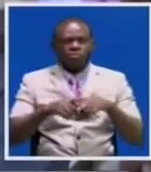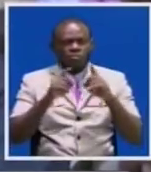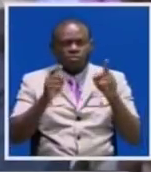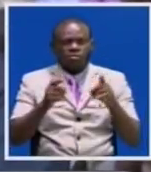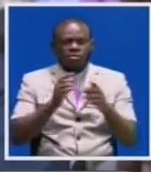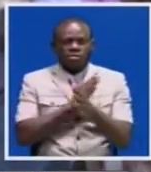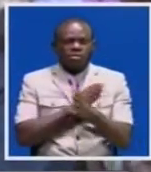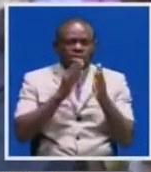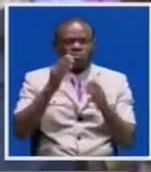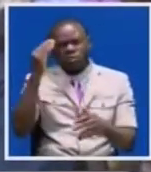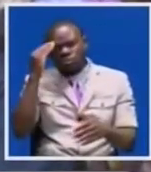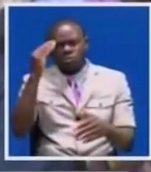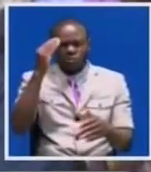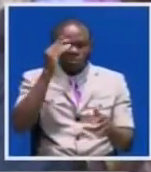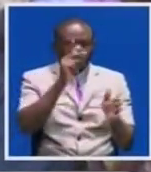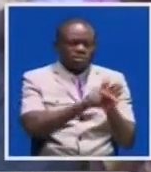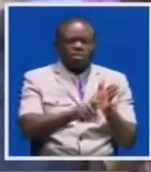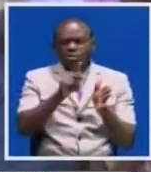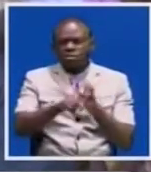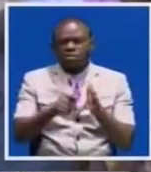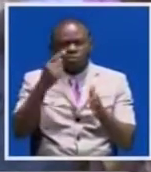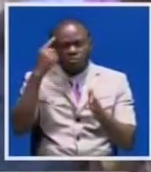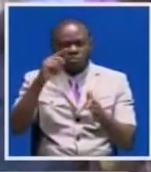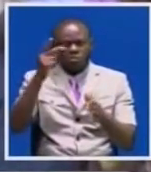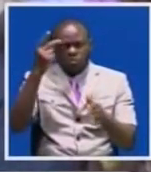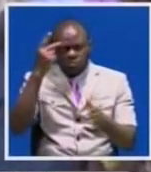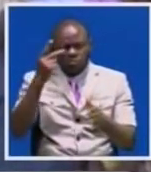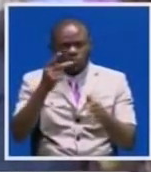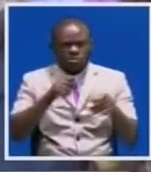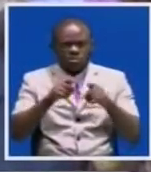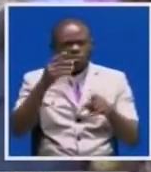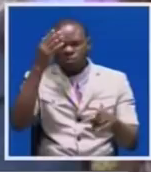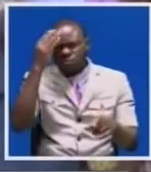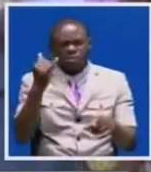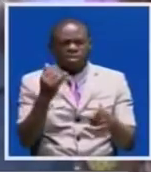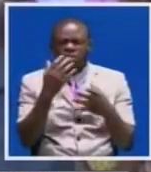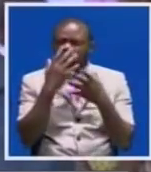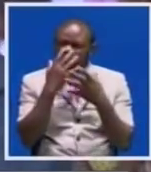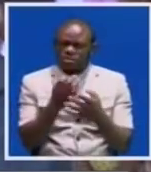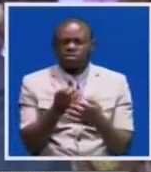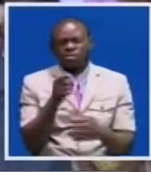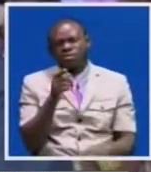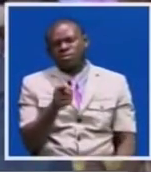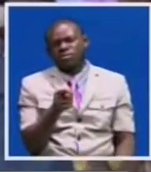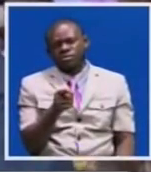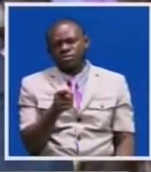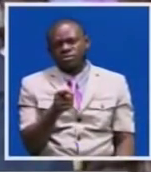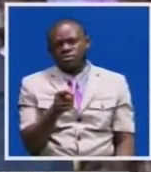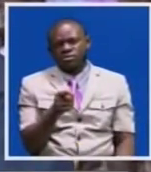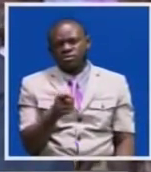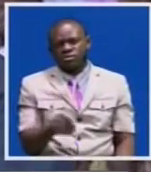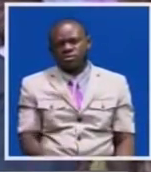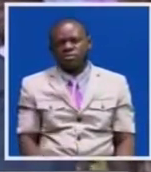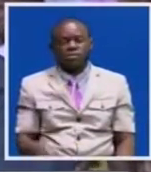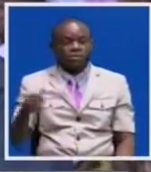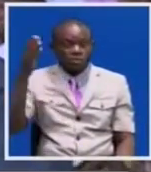lost merely for political reasons. You and I agree that never at any time did